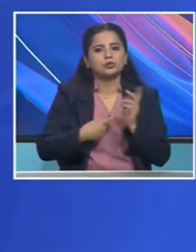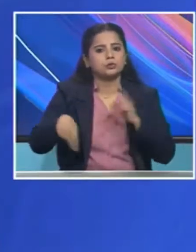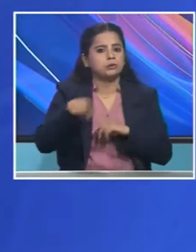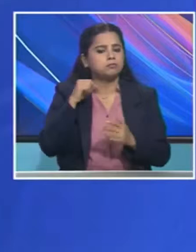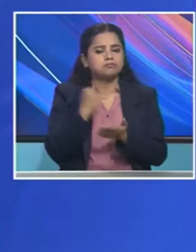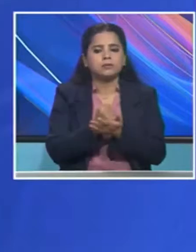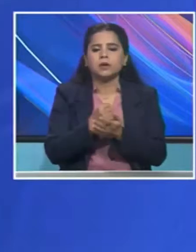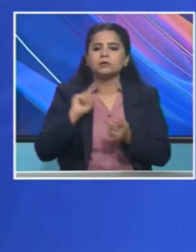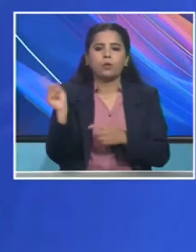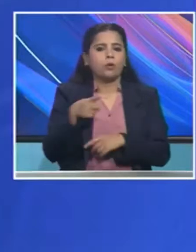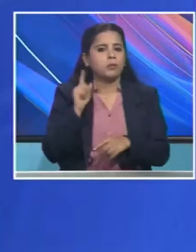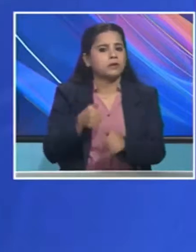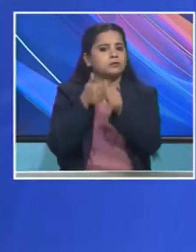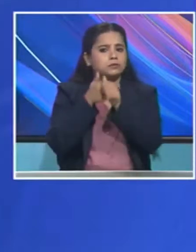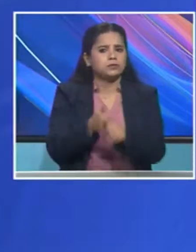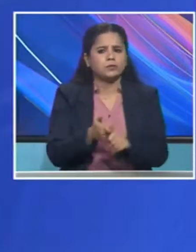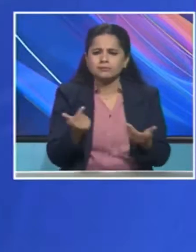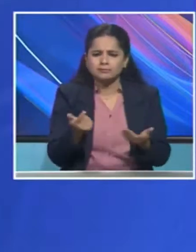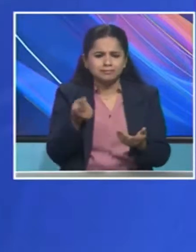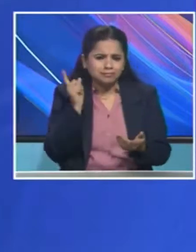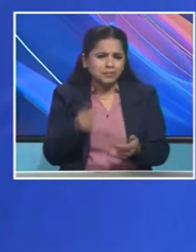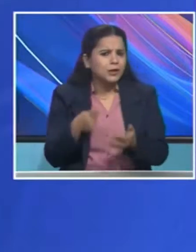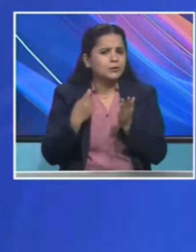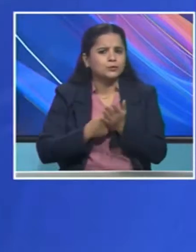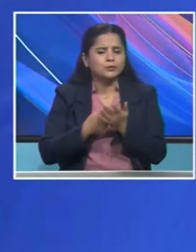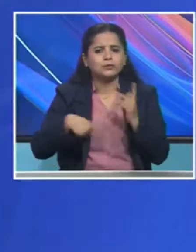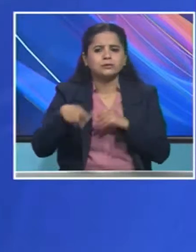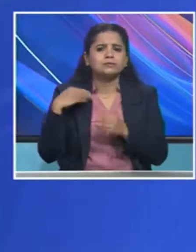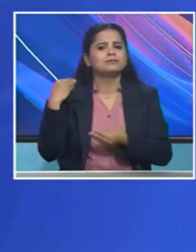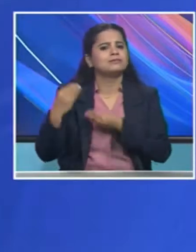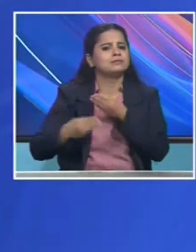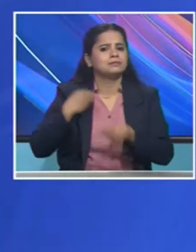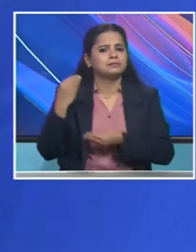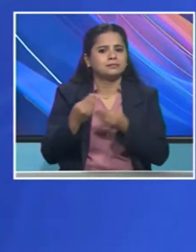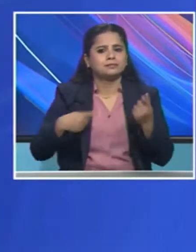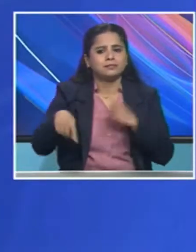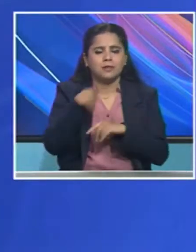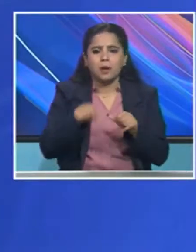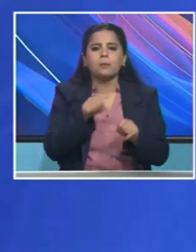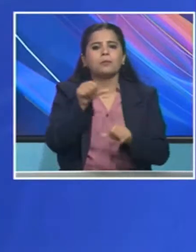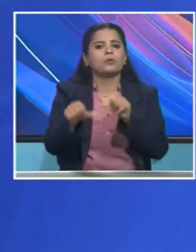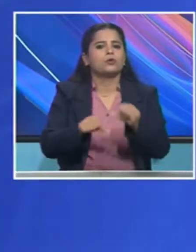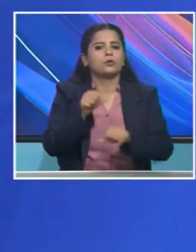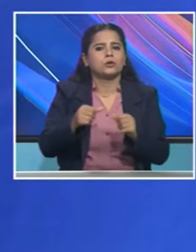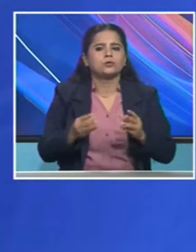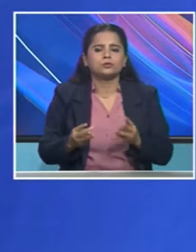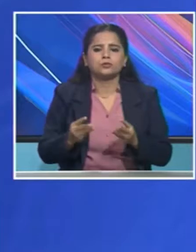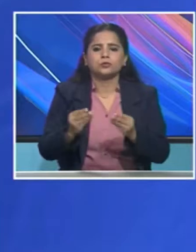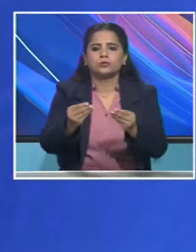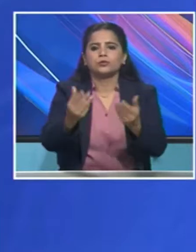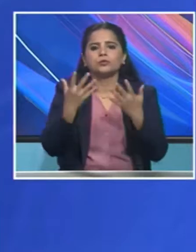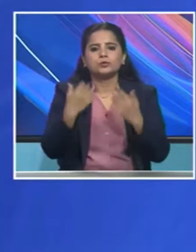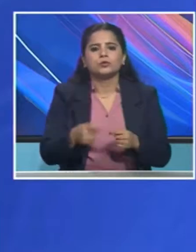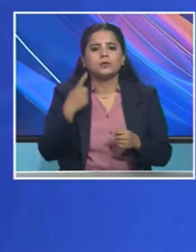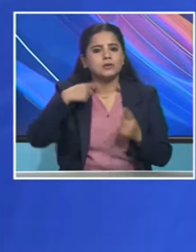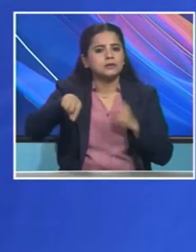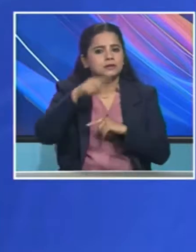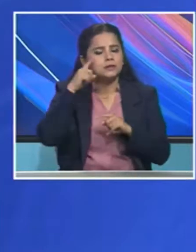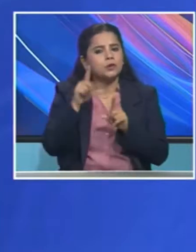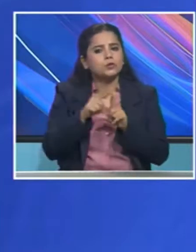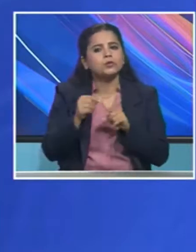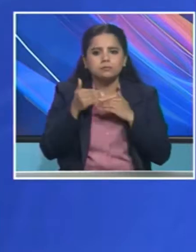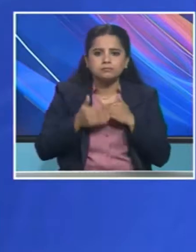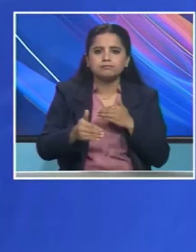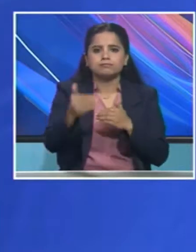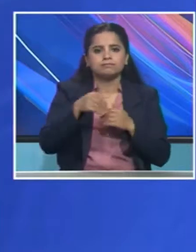mandatory. And why not? These traditions add to the process of smooth transitions, of continuity